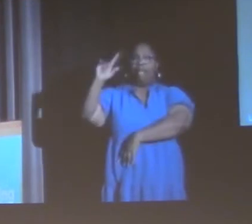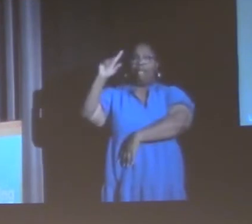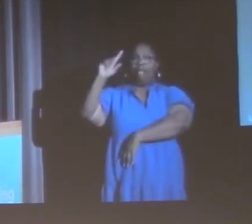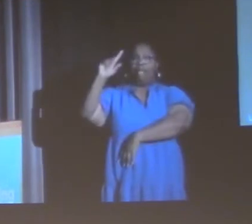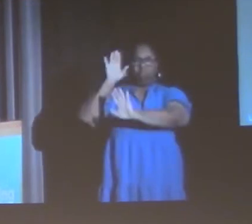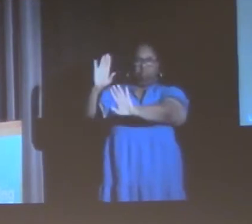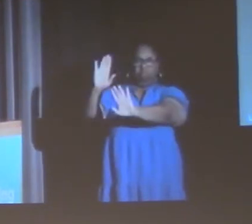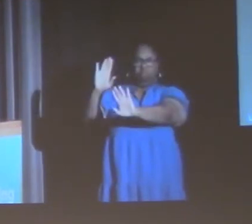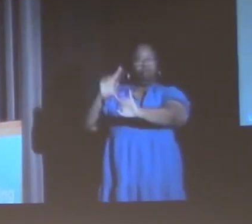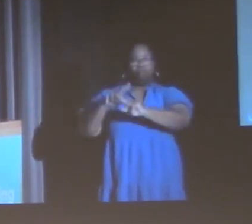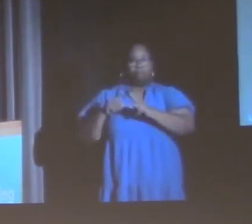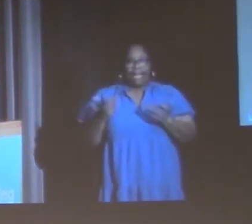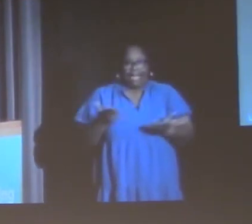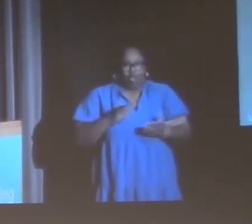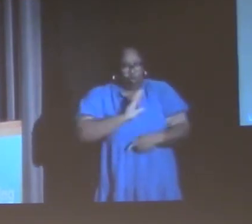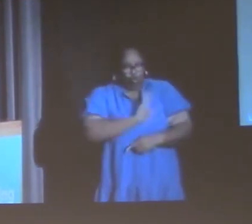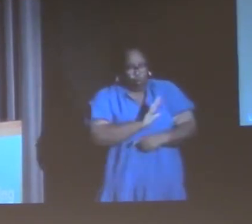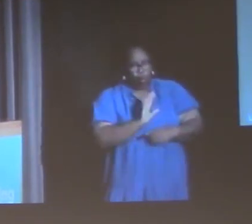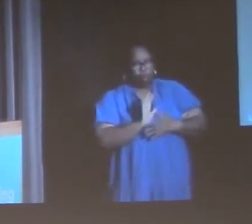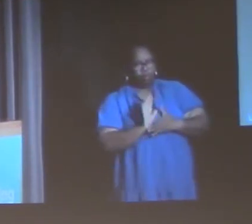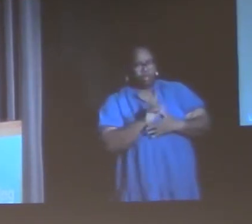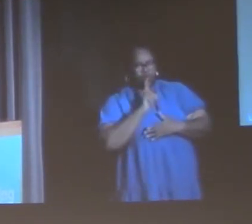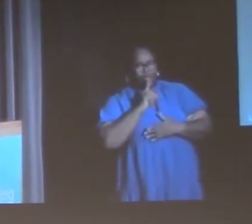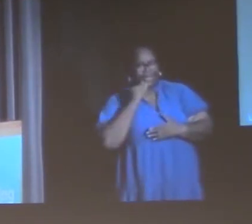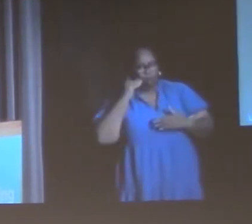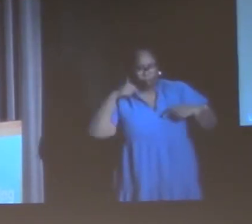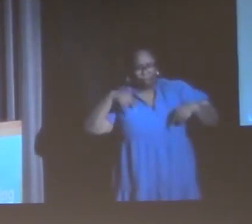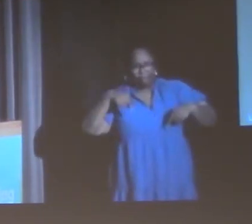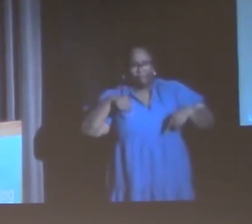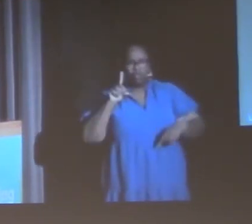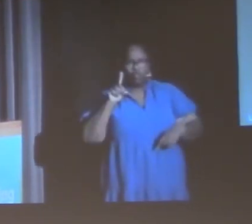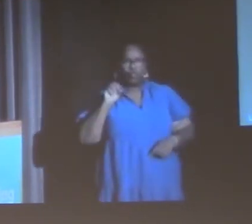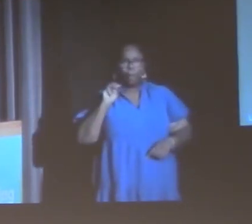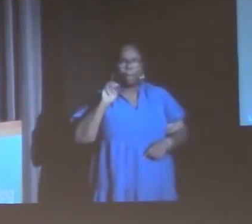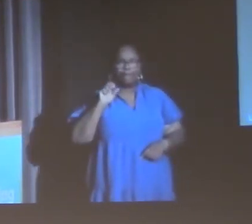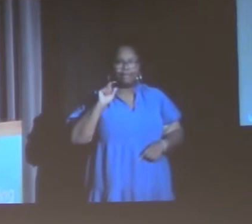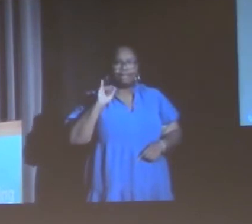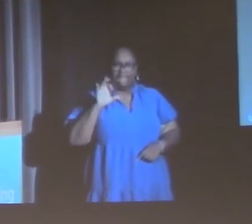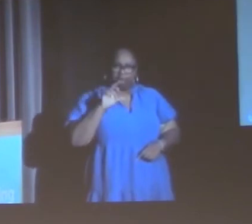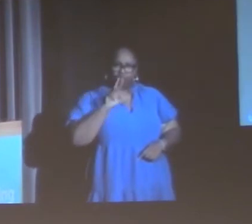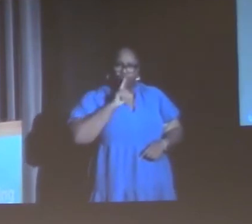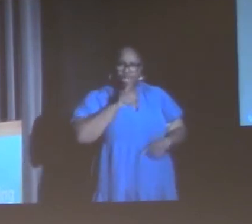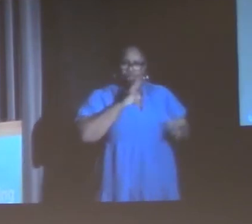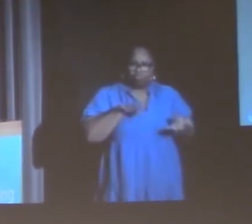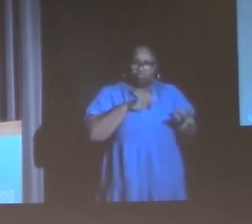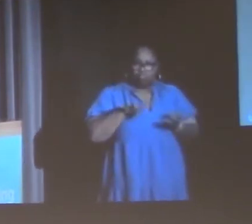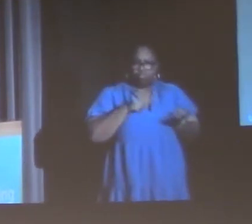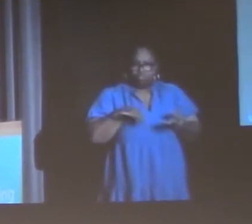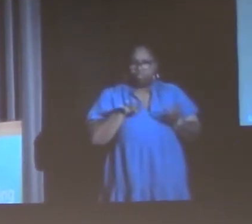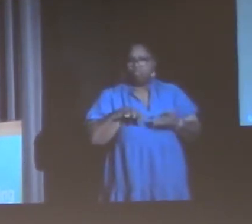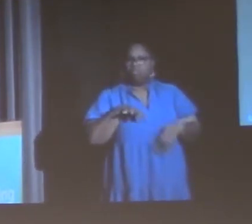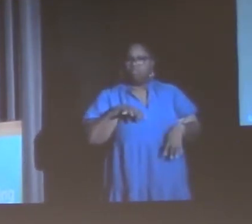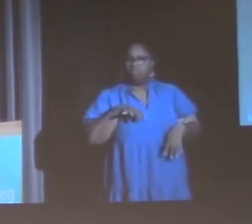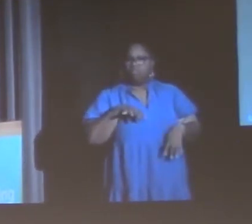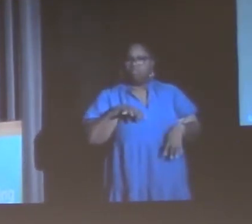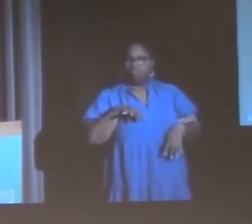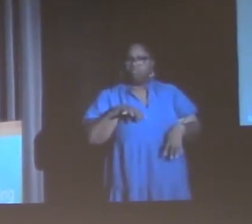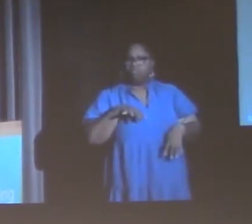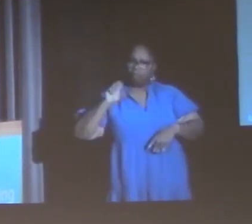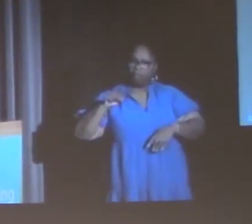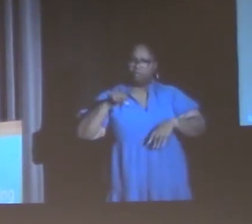a domestic, it's someone who is being processed by a domestic system of punishment